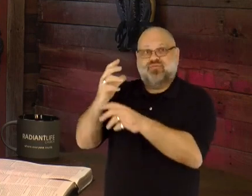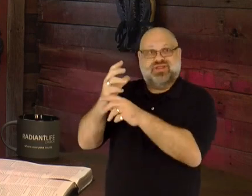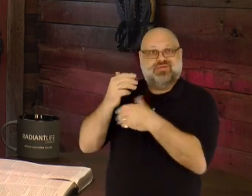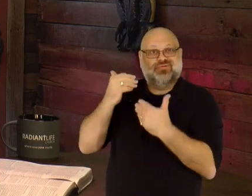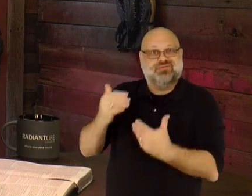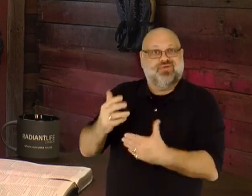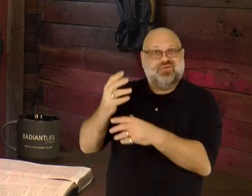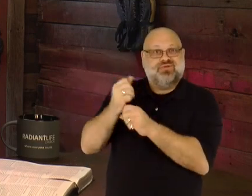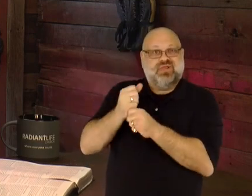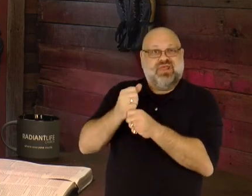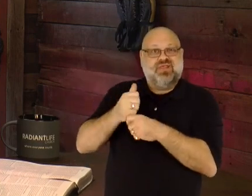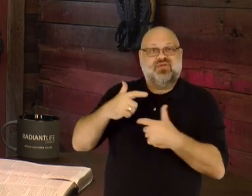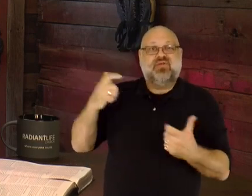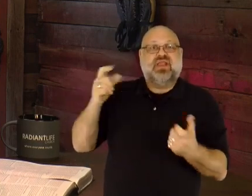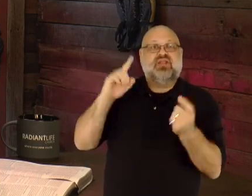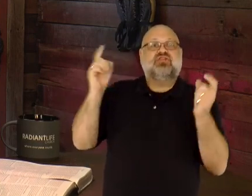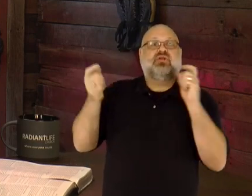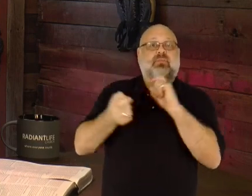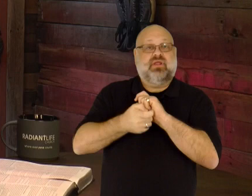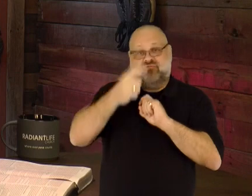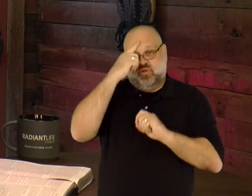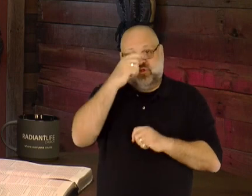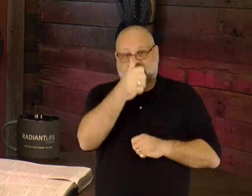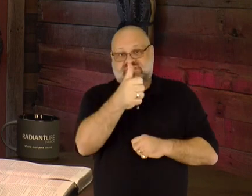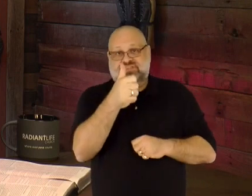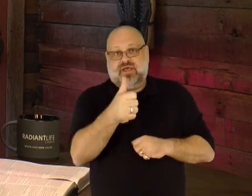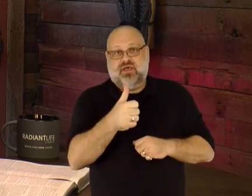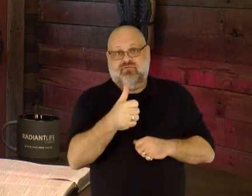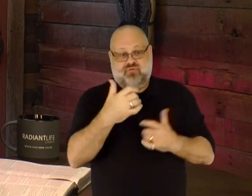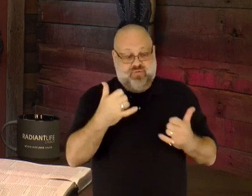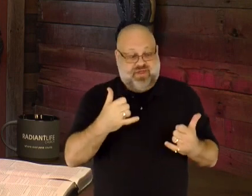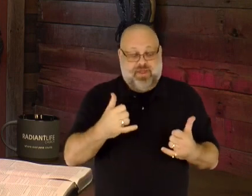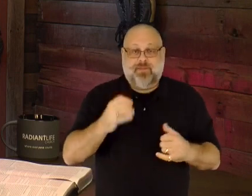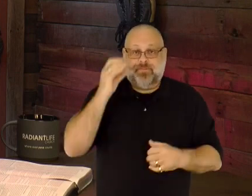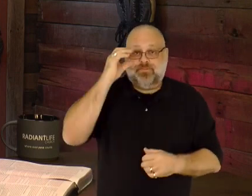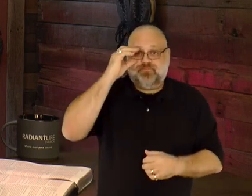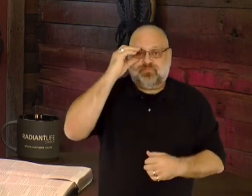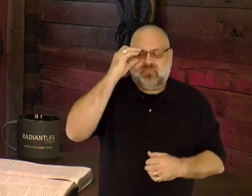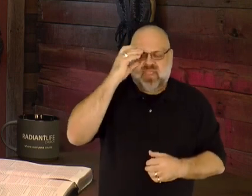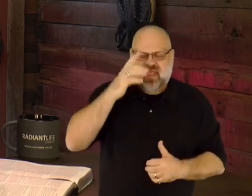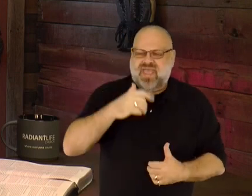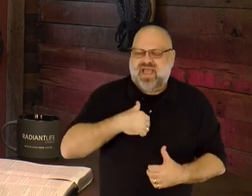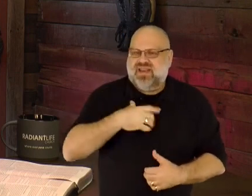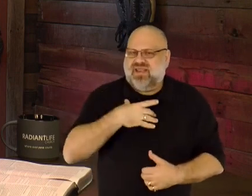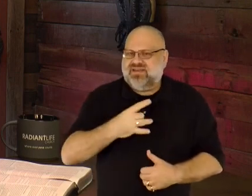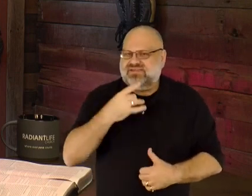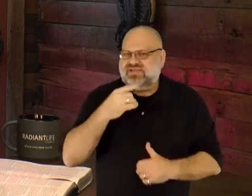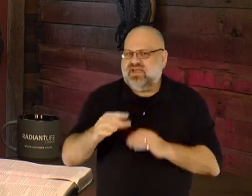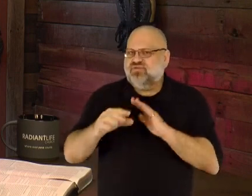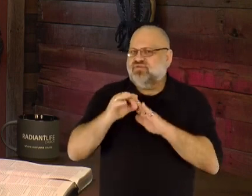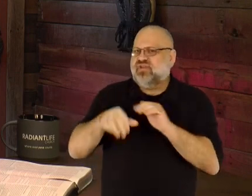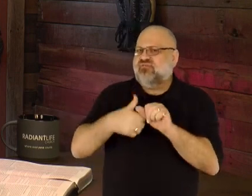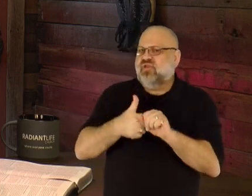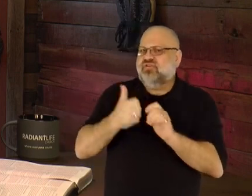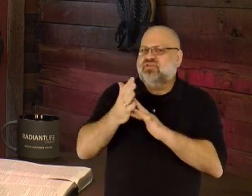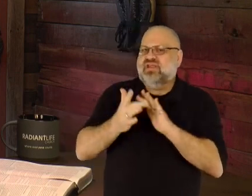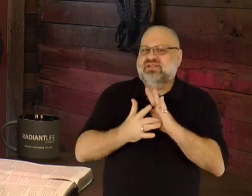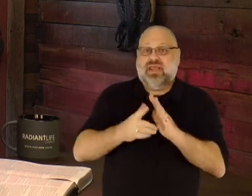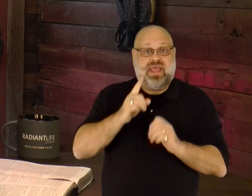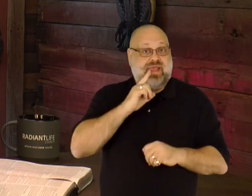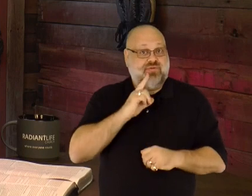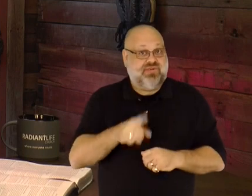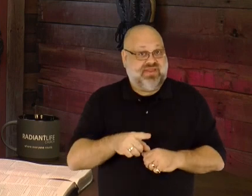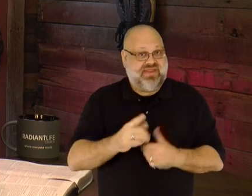the greatest turnaround for yourself right now? I like to say that choosing to follow Jesus is